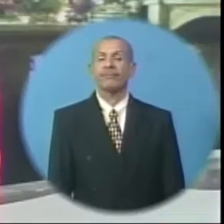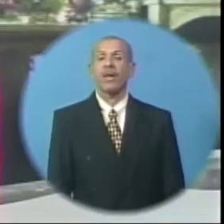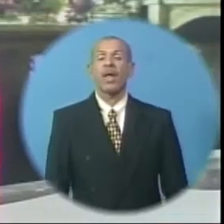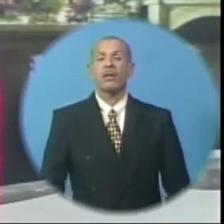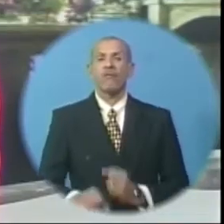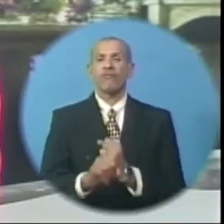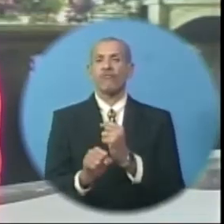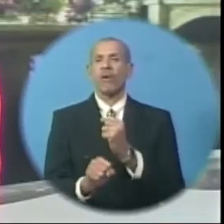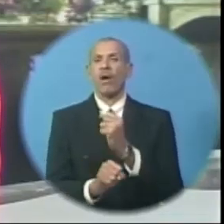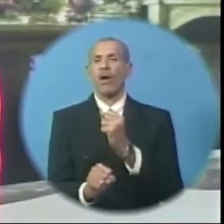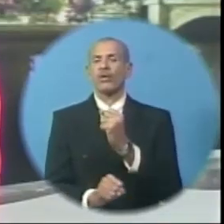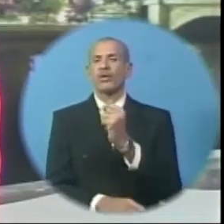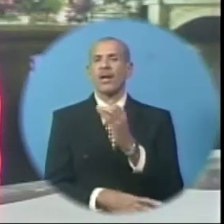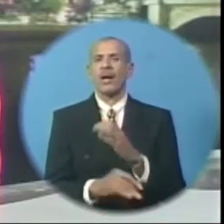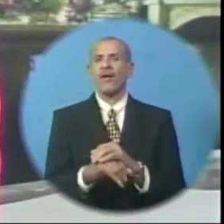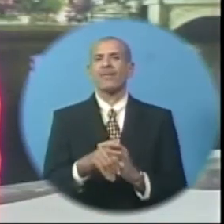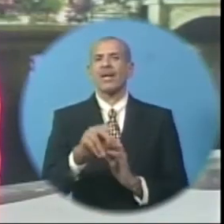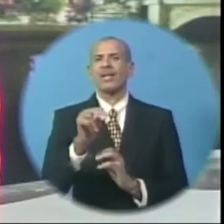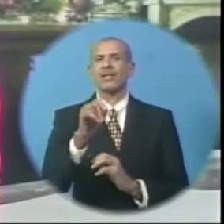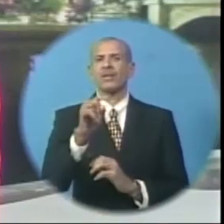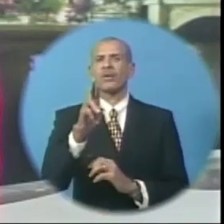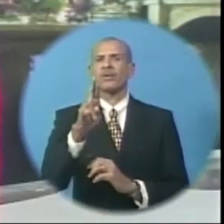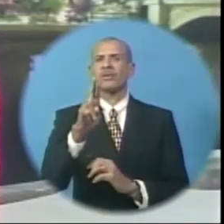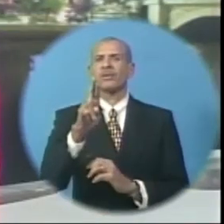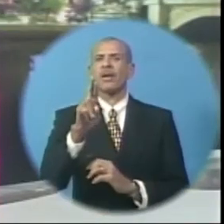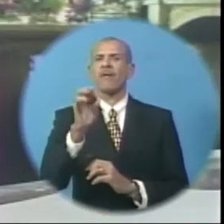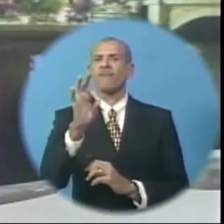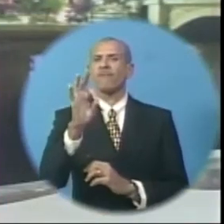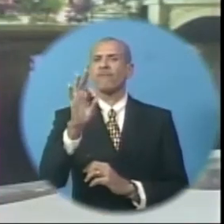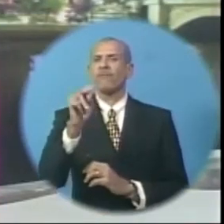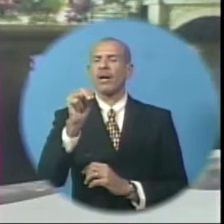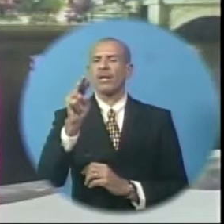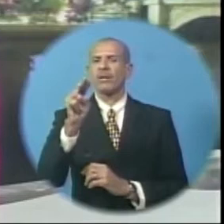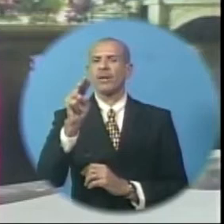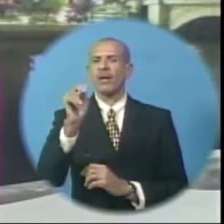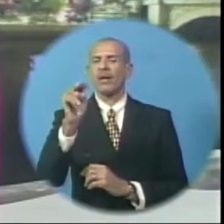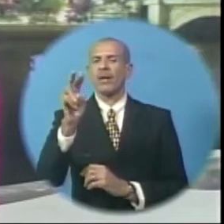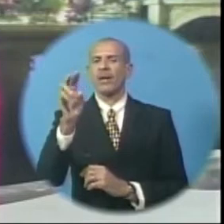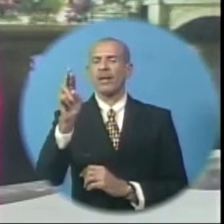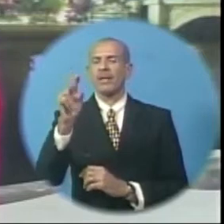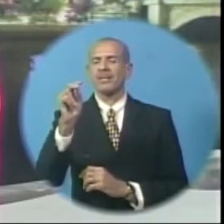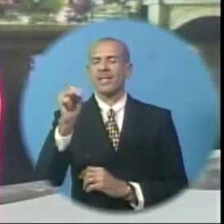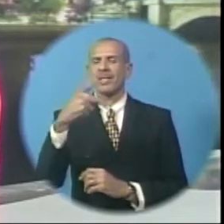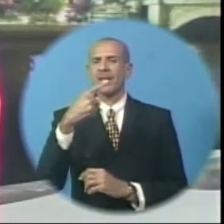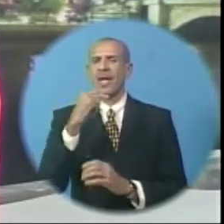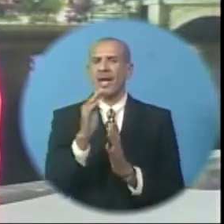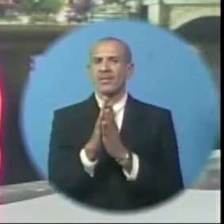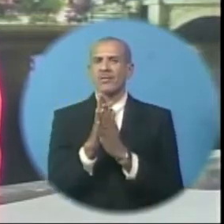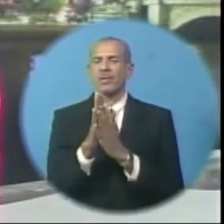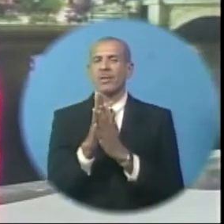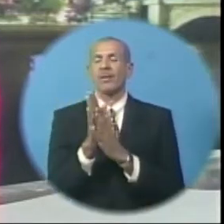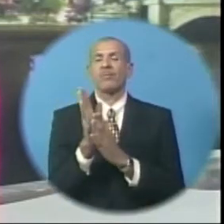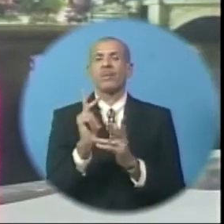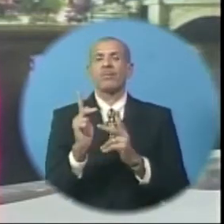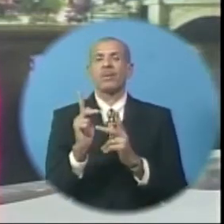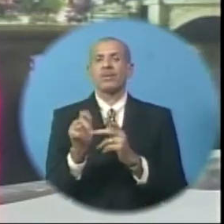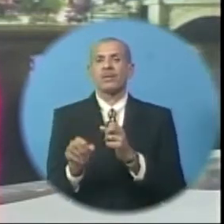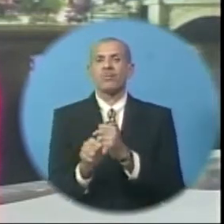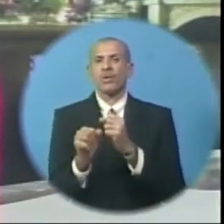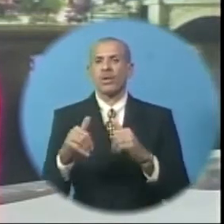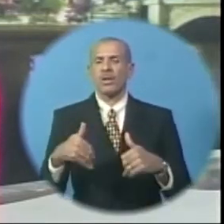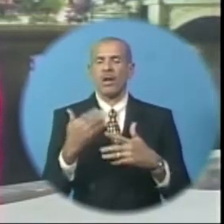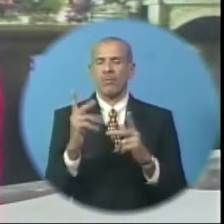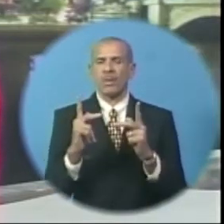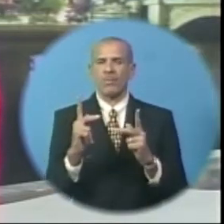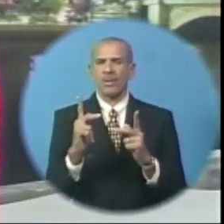Founder of the Nature Fun Ranch, Corey Lane, is calling on Barbadians to support the development of young people. He says there are